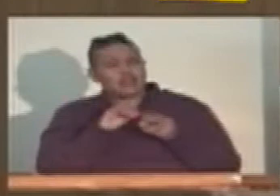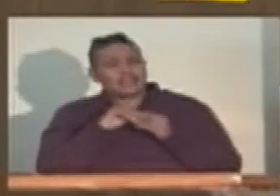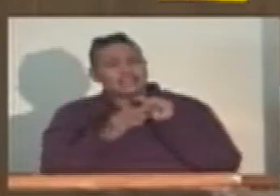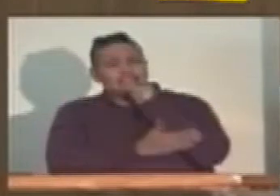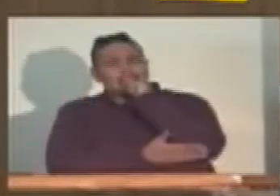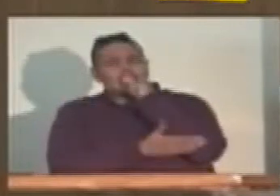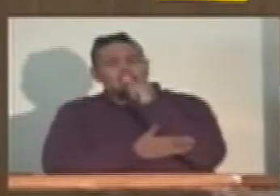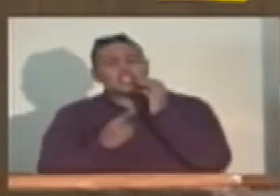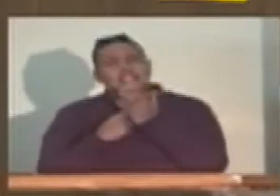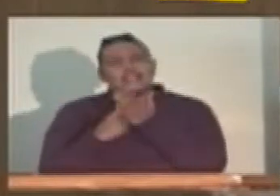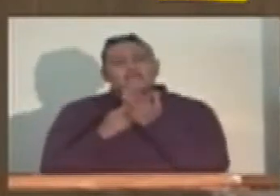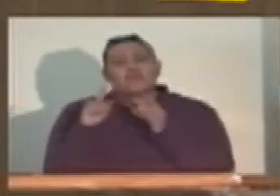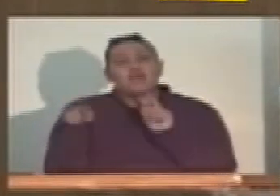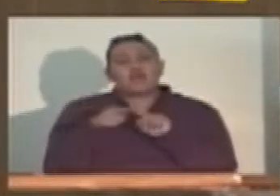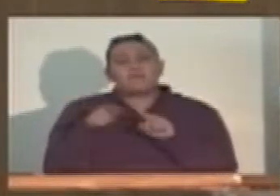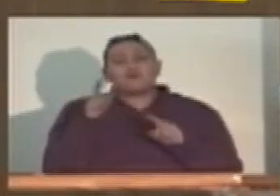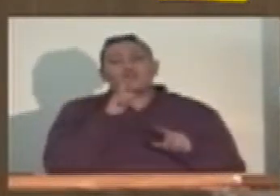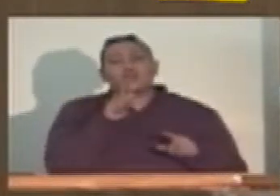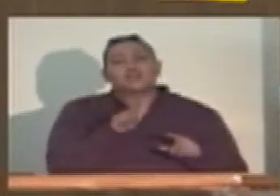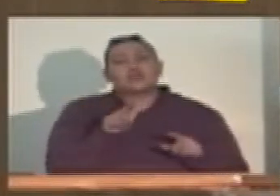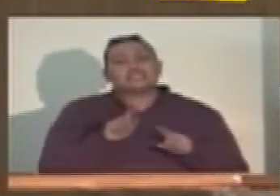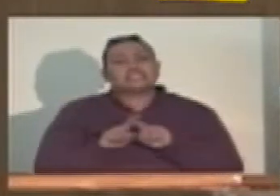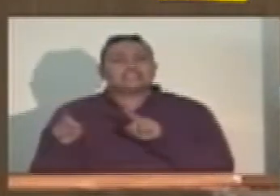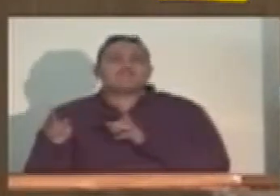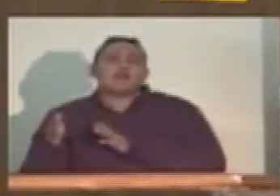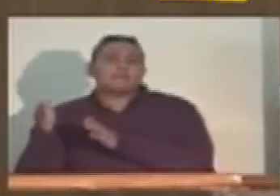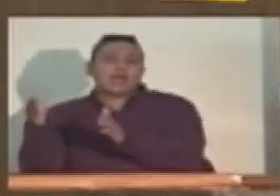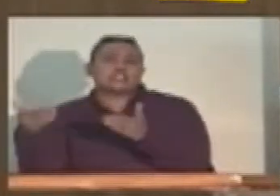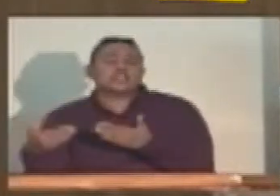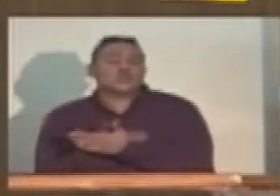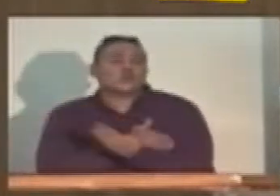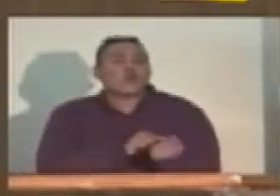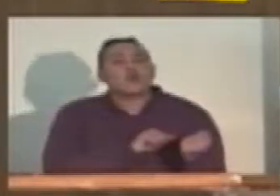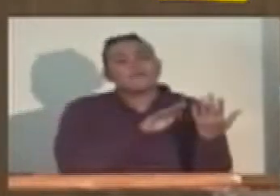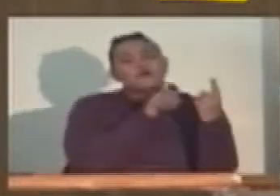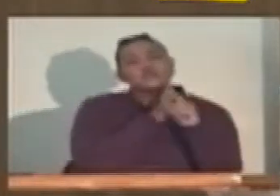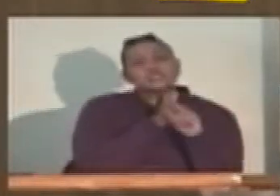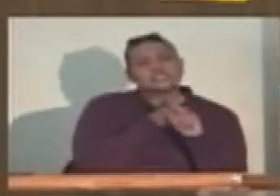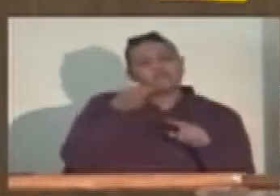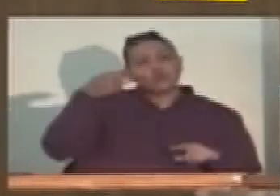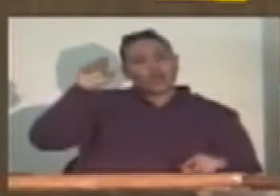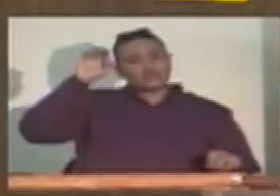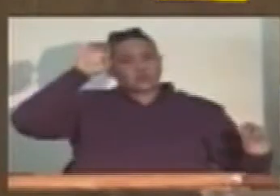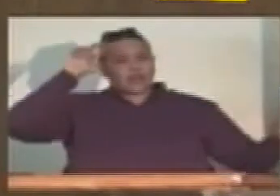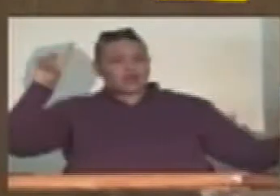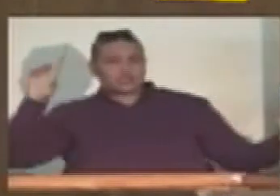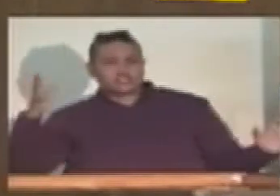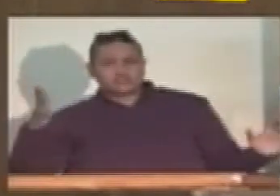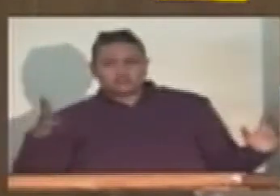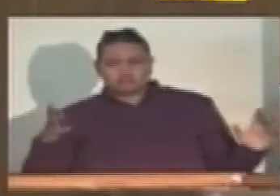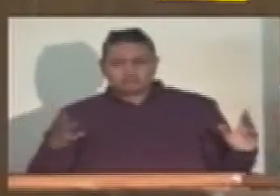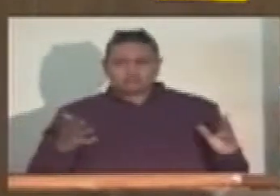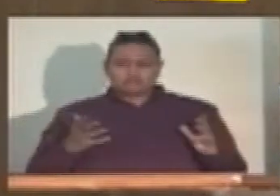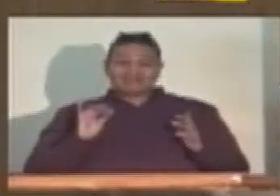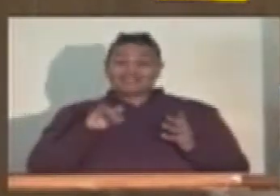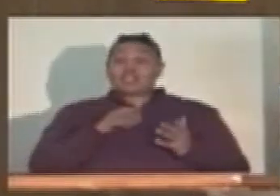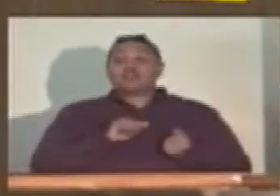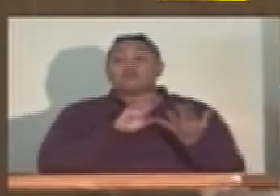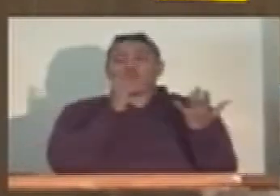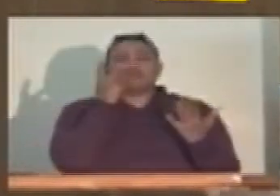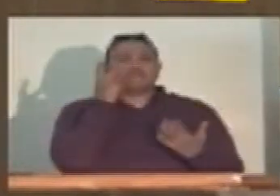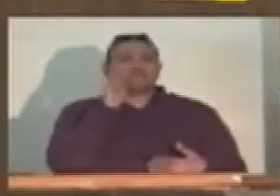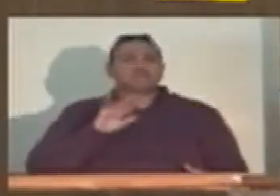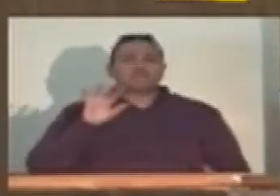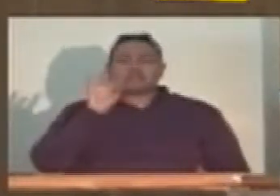debate about the alternate pathway as a new approach to secondary education. This approach would have seen